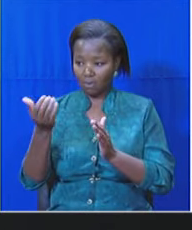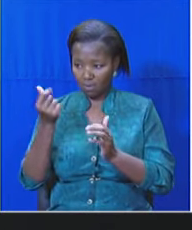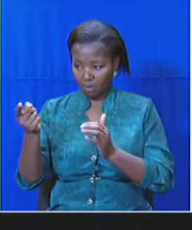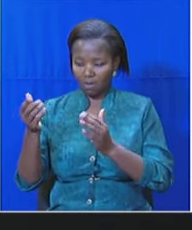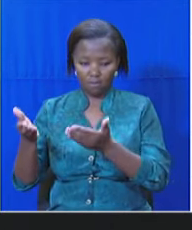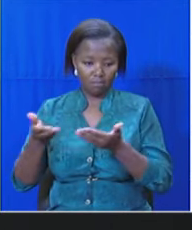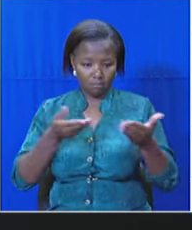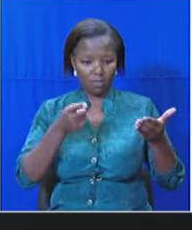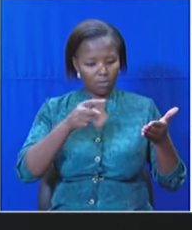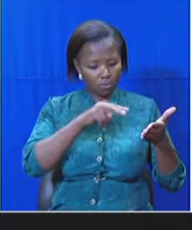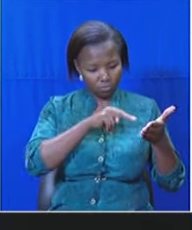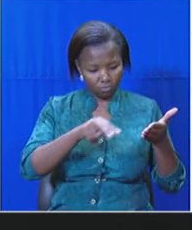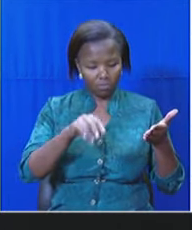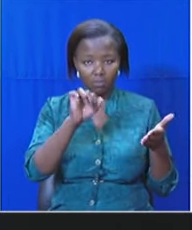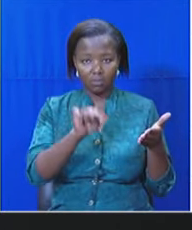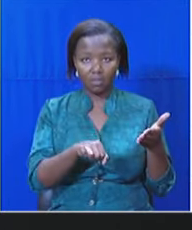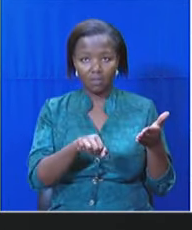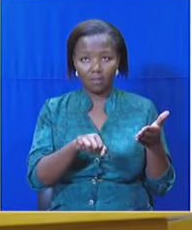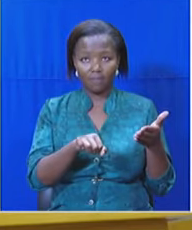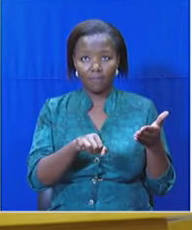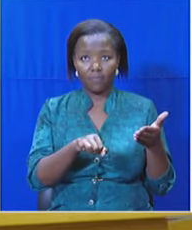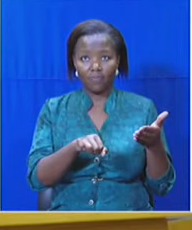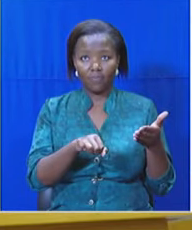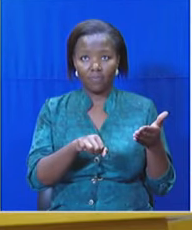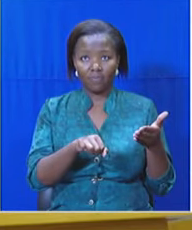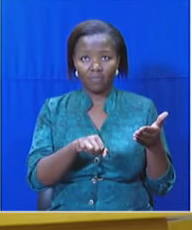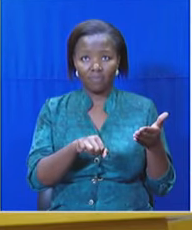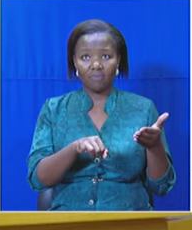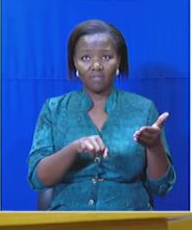that you can look into that. But I want to